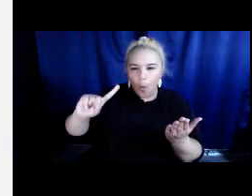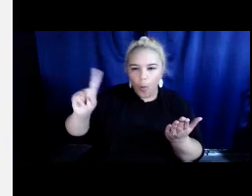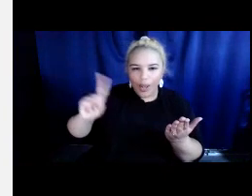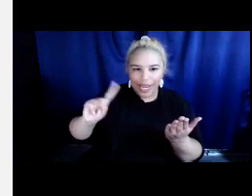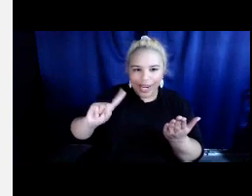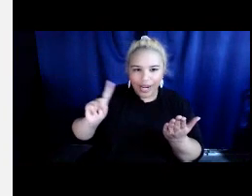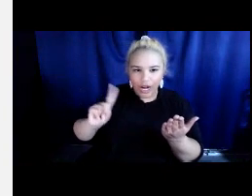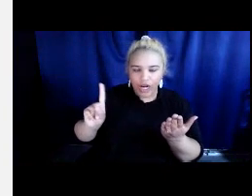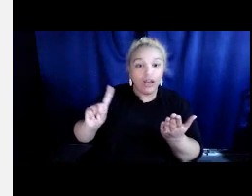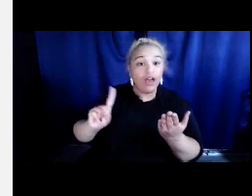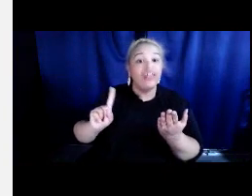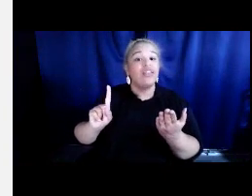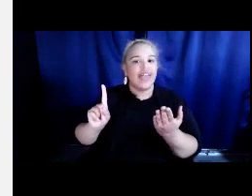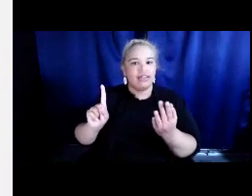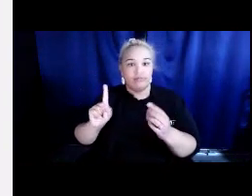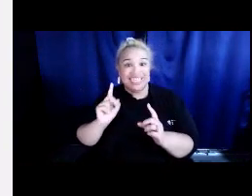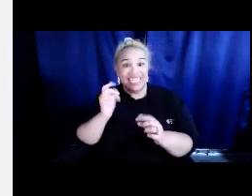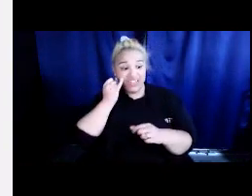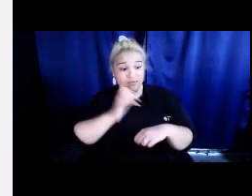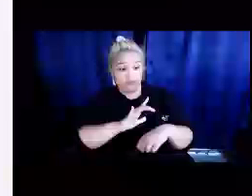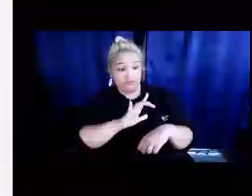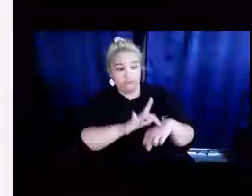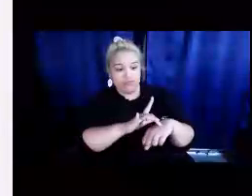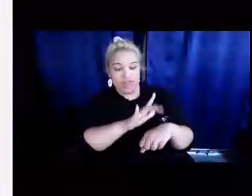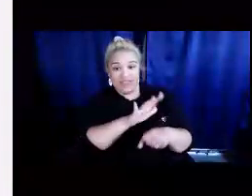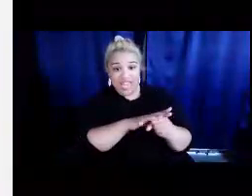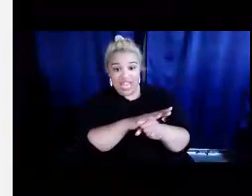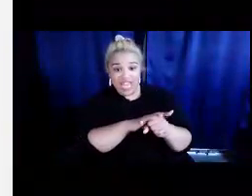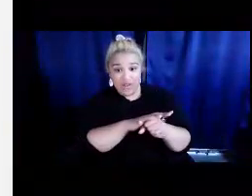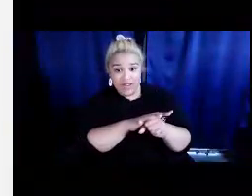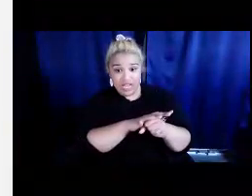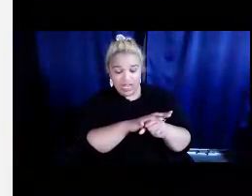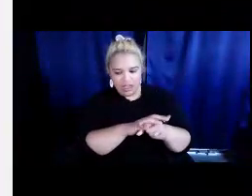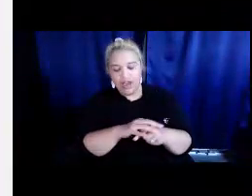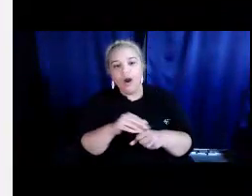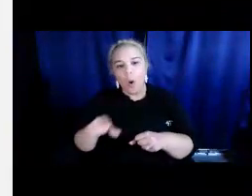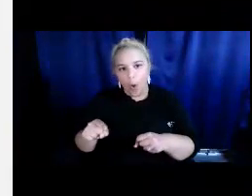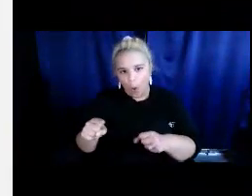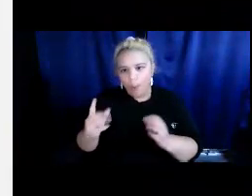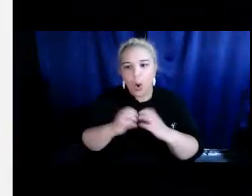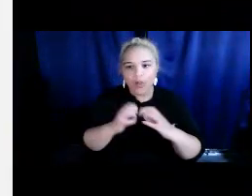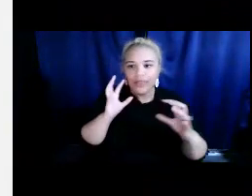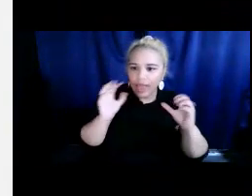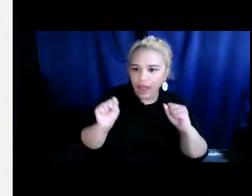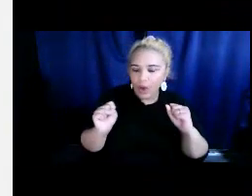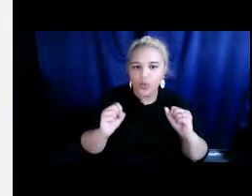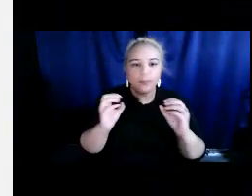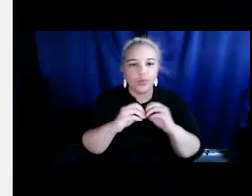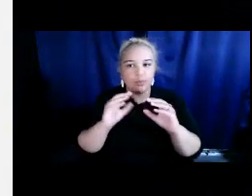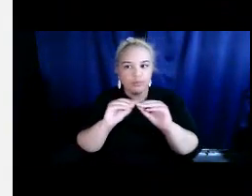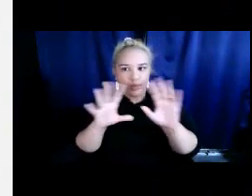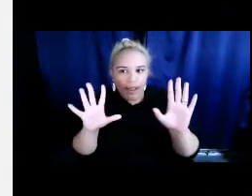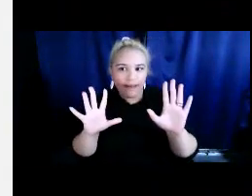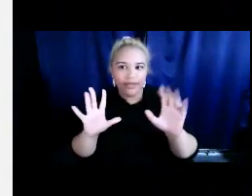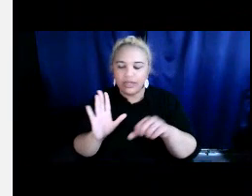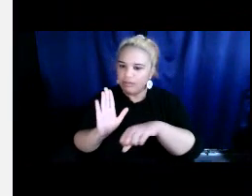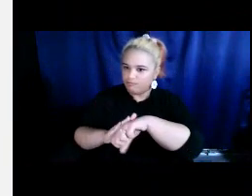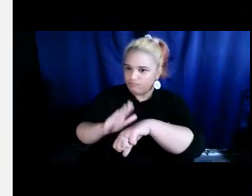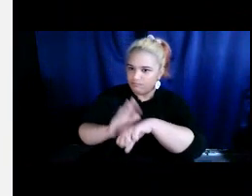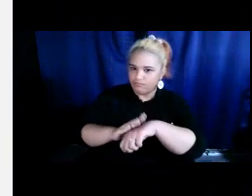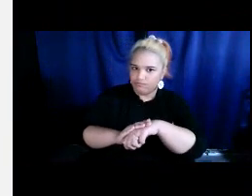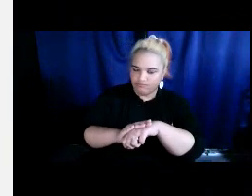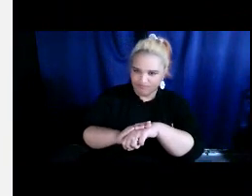or minimized. Some sensory stimuli to include on the map include quiet spaces, noisy areas, areas